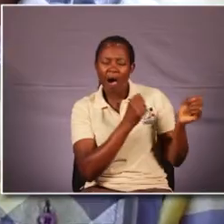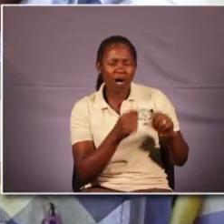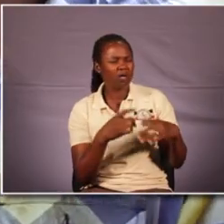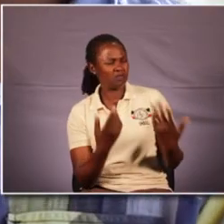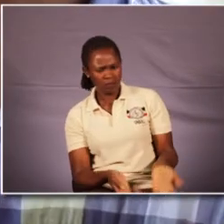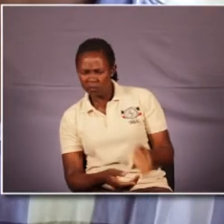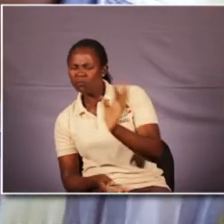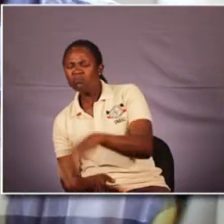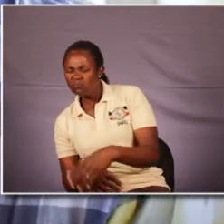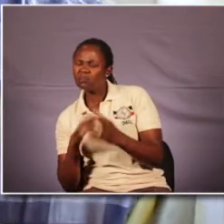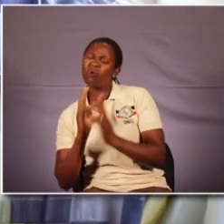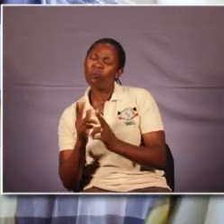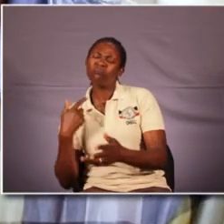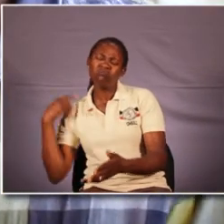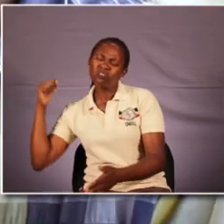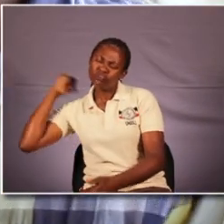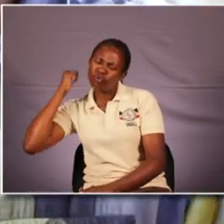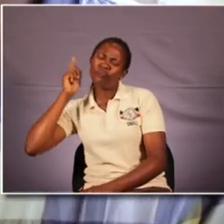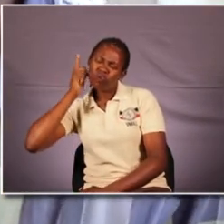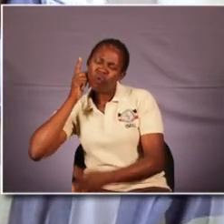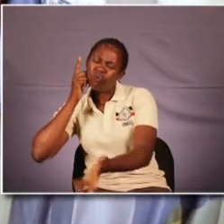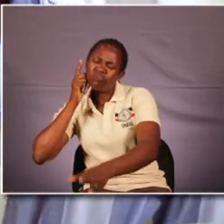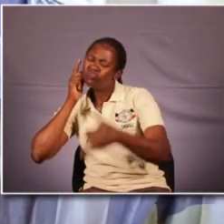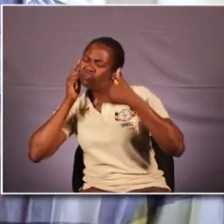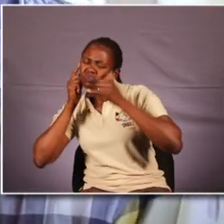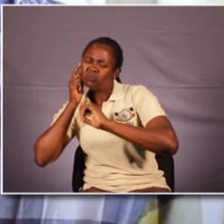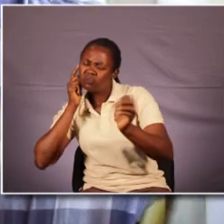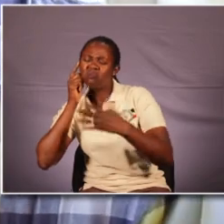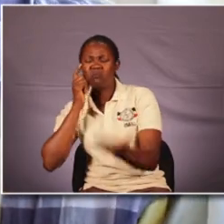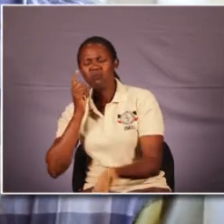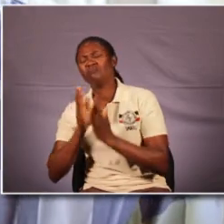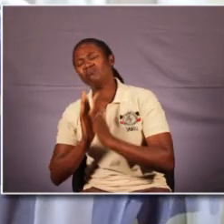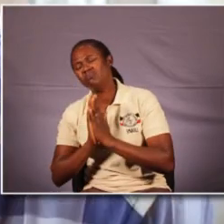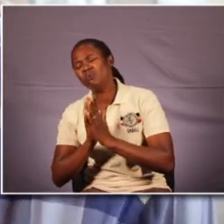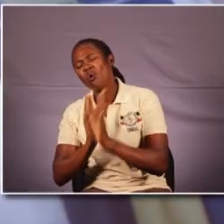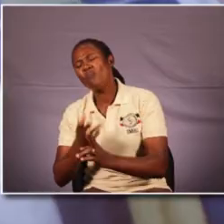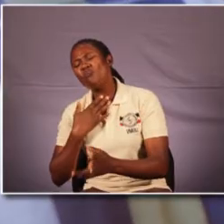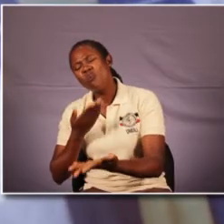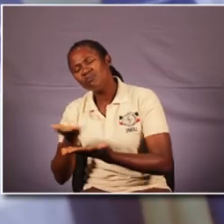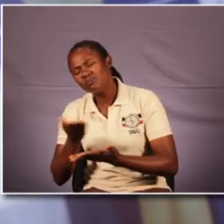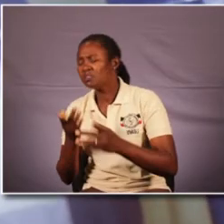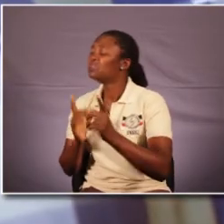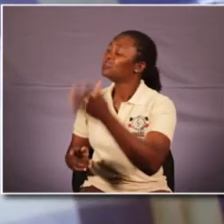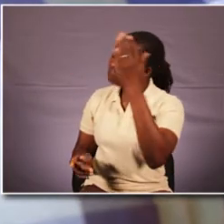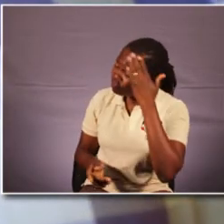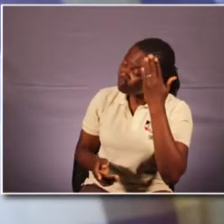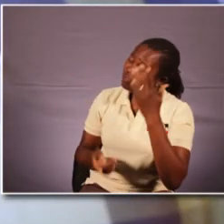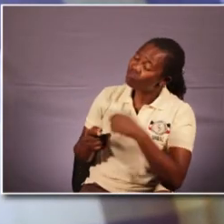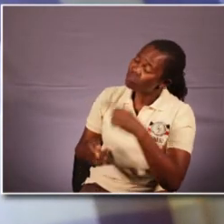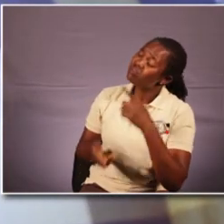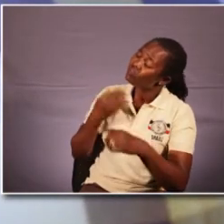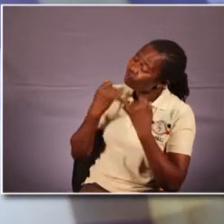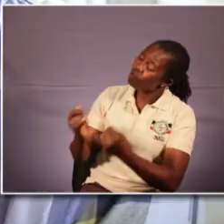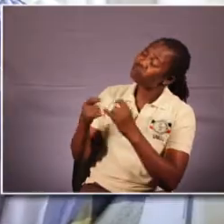minds. Hey, I've been trying to call you since yesterday. You don't pick up my calls anymore. Hope, we need to talk. You know what to do, and that's what I've